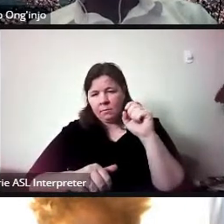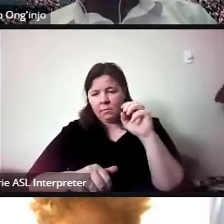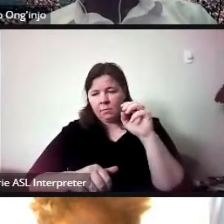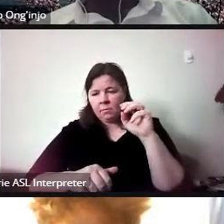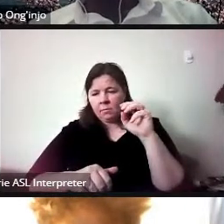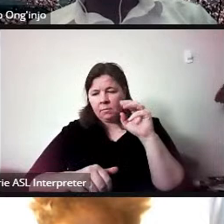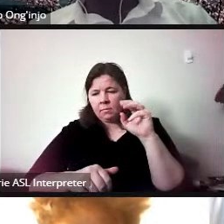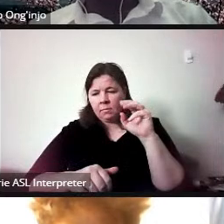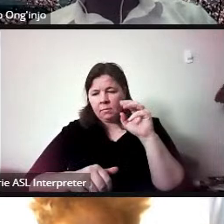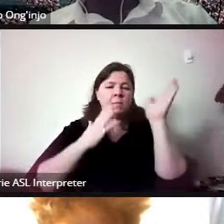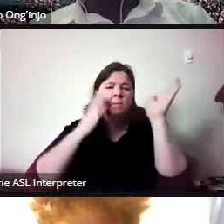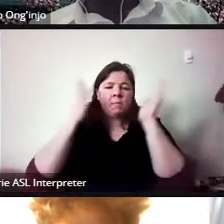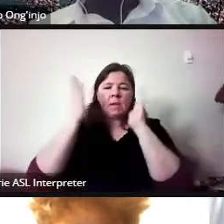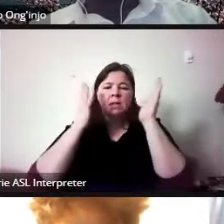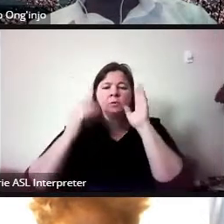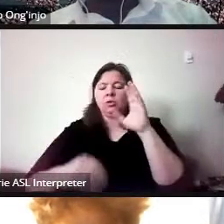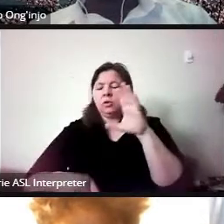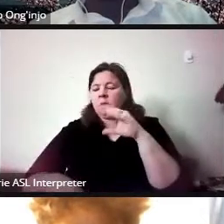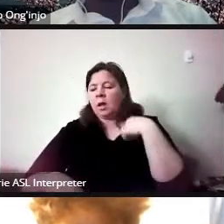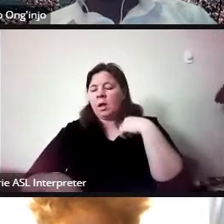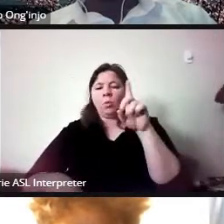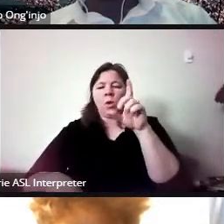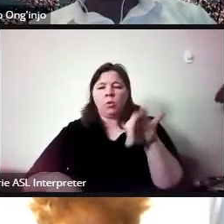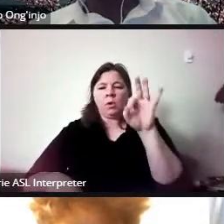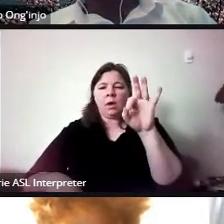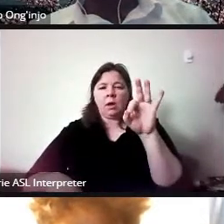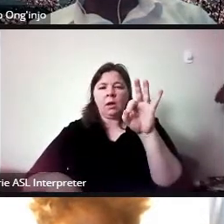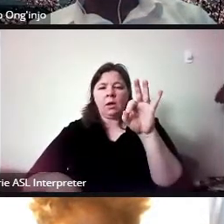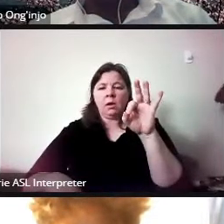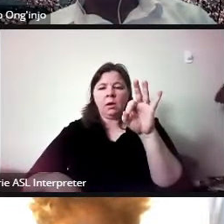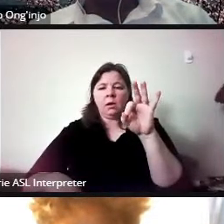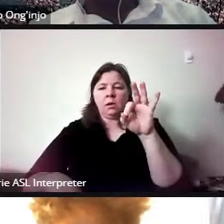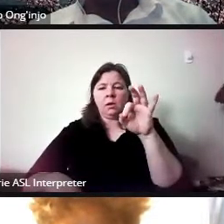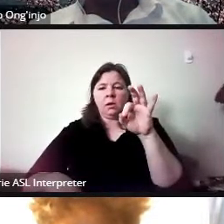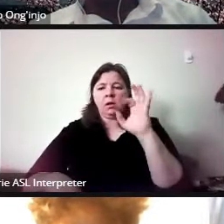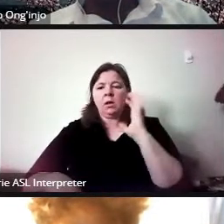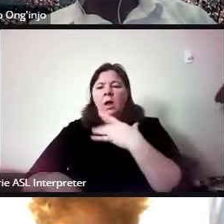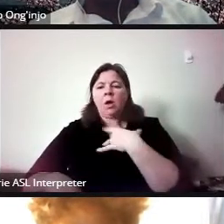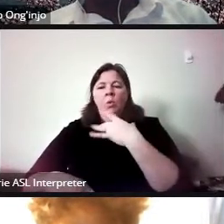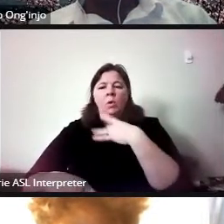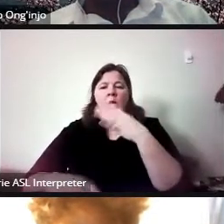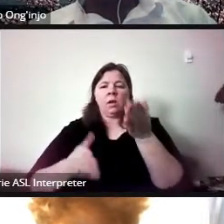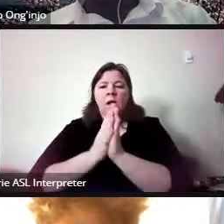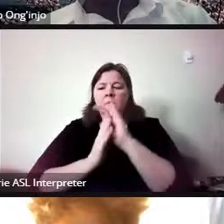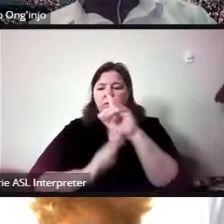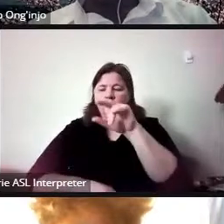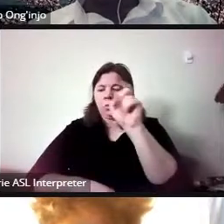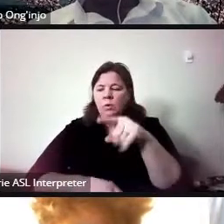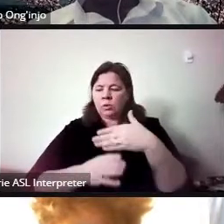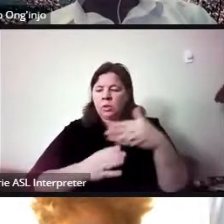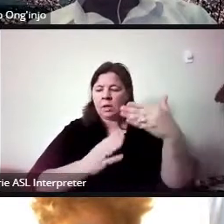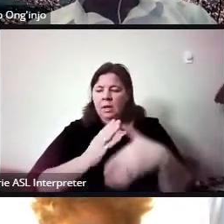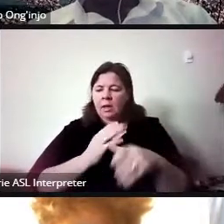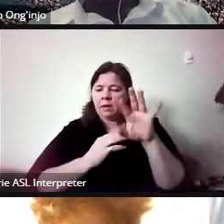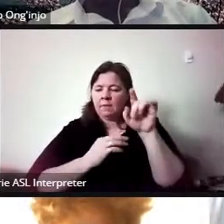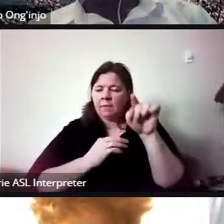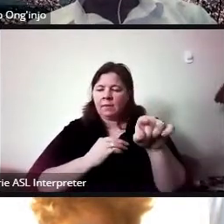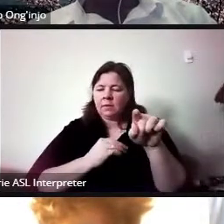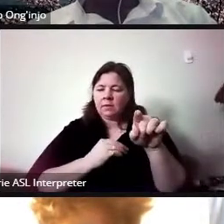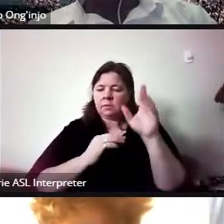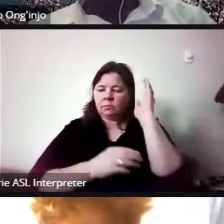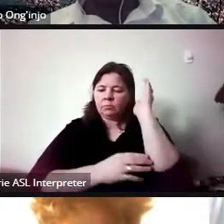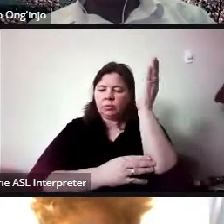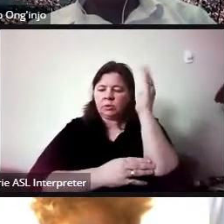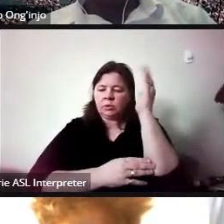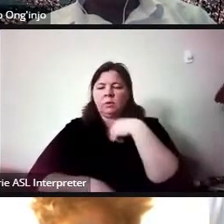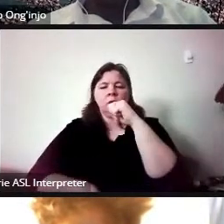Malaysia, and it's already 1:09. Wonderful. But I would like to ask my question at the end of the presentation